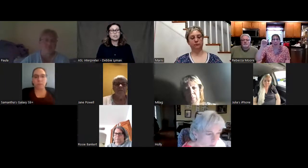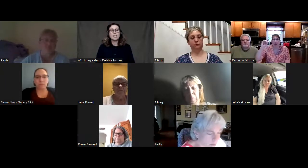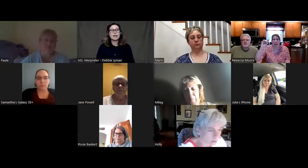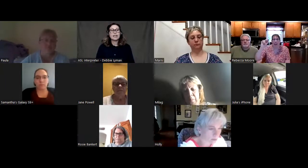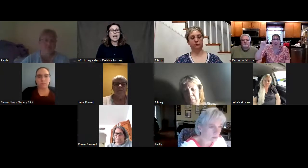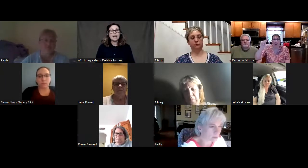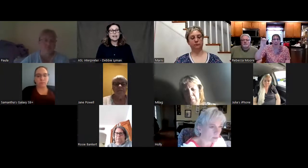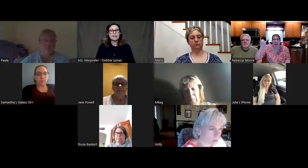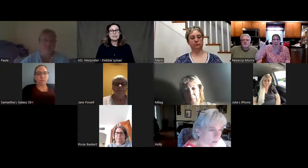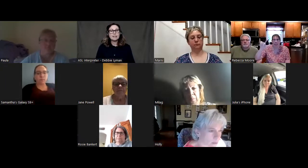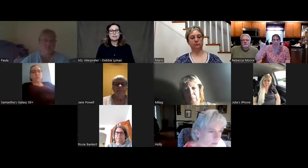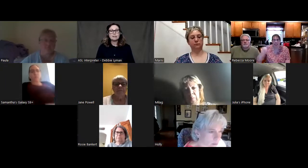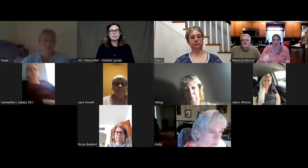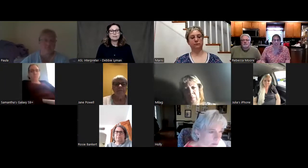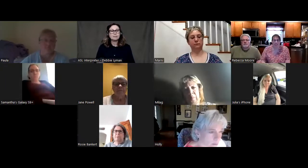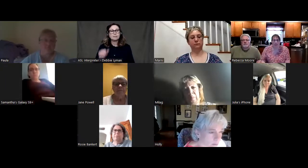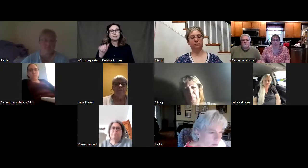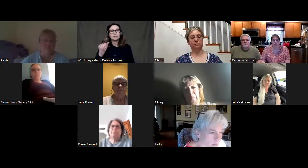Can you sign and?